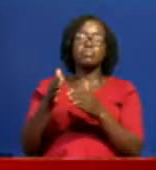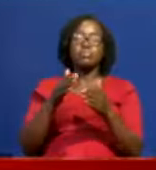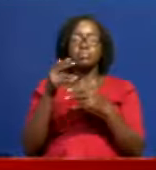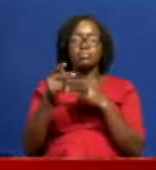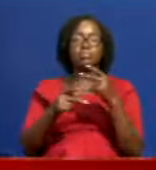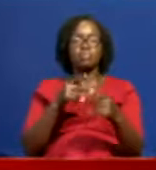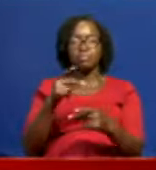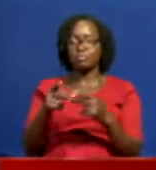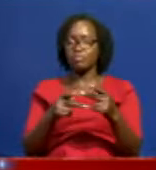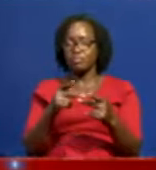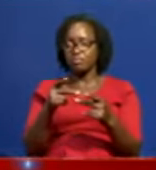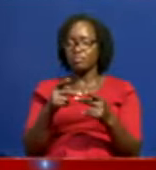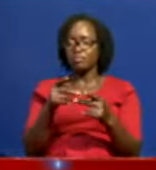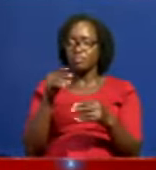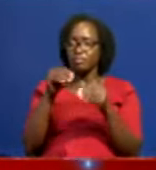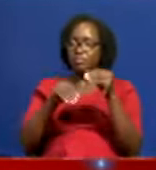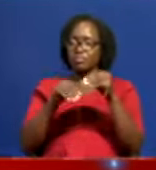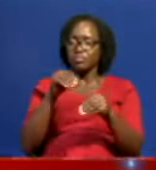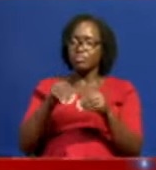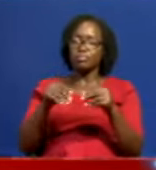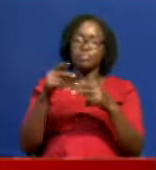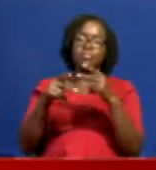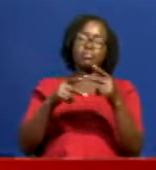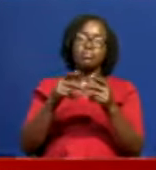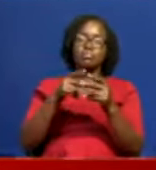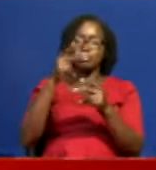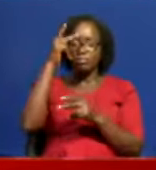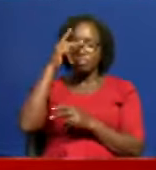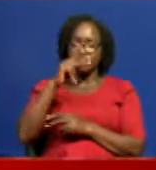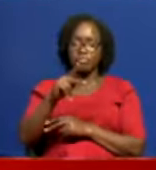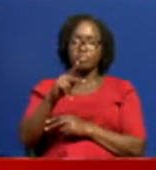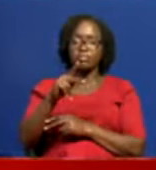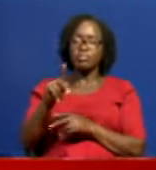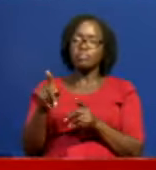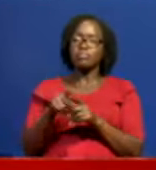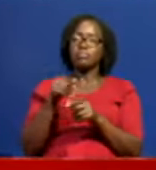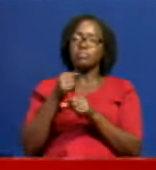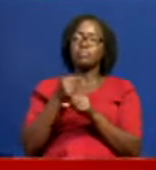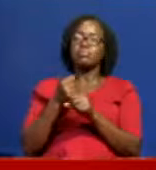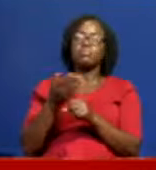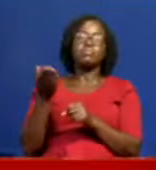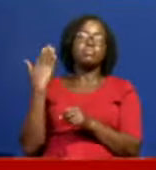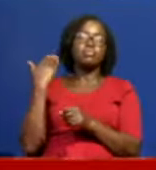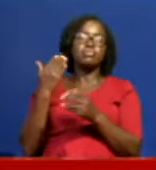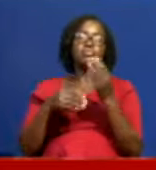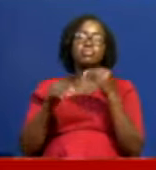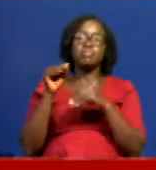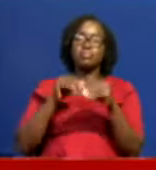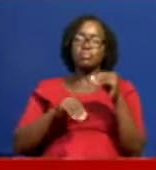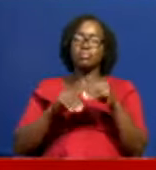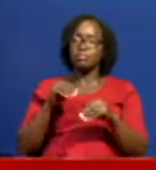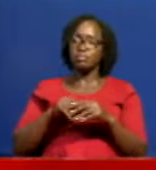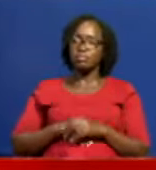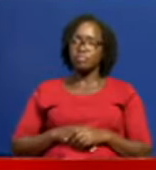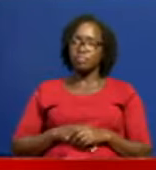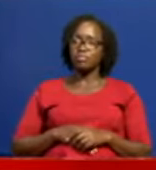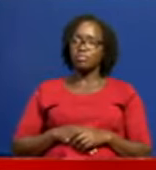progress by voting for progressive policies, as they did in the last election.